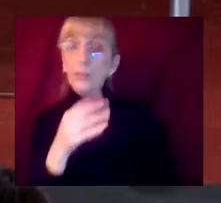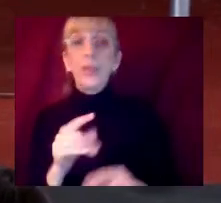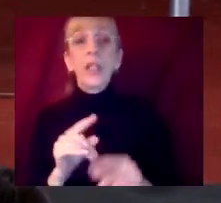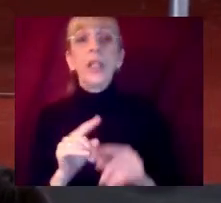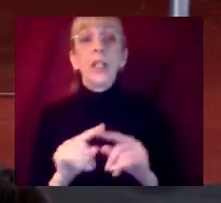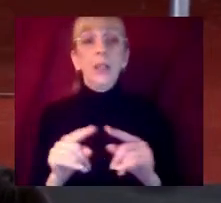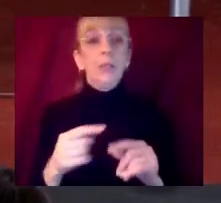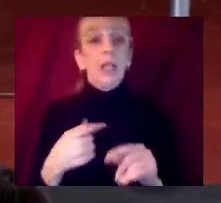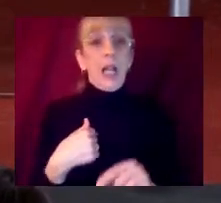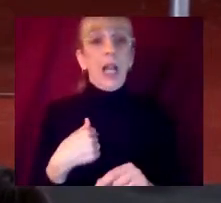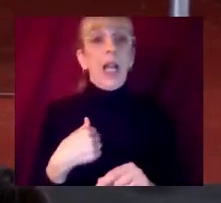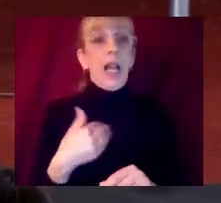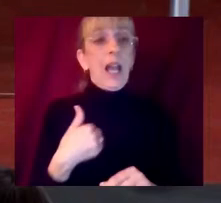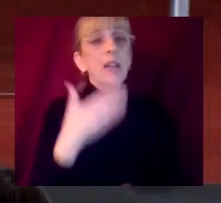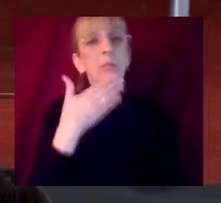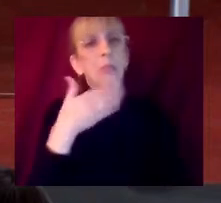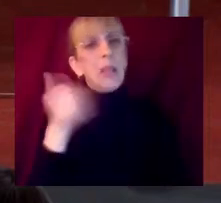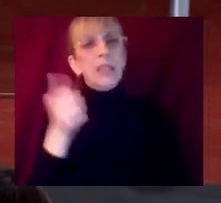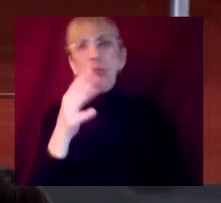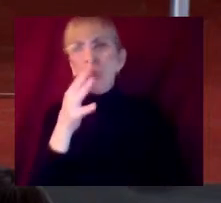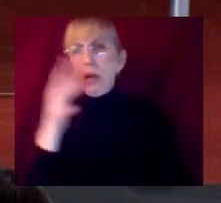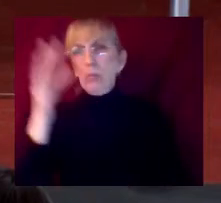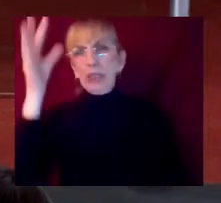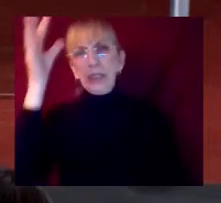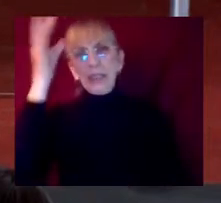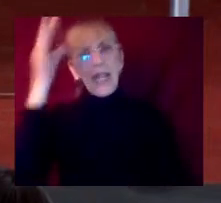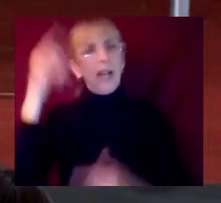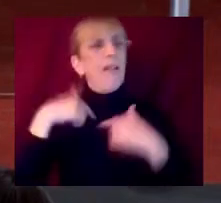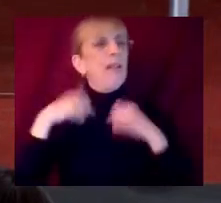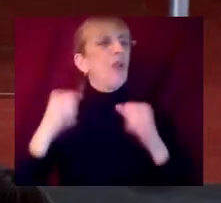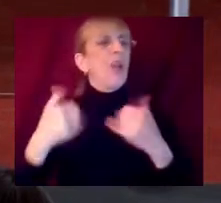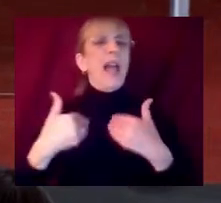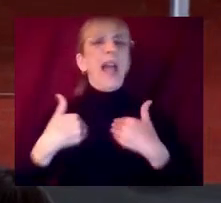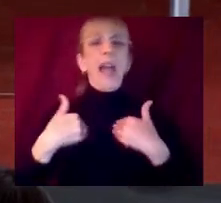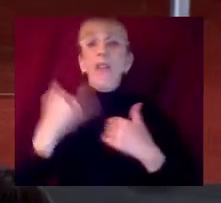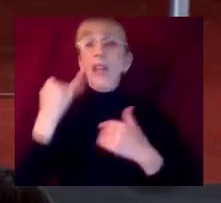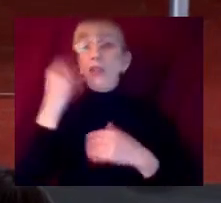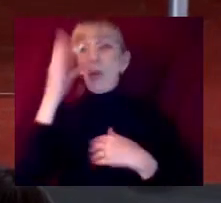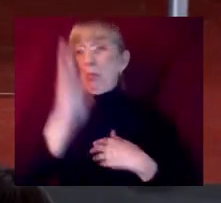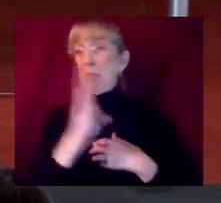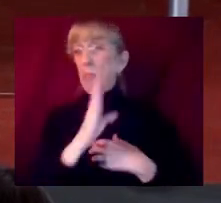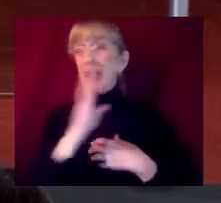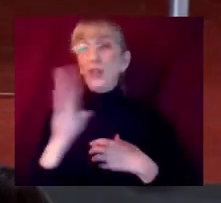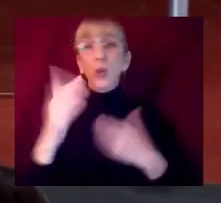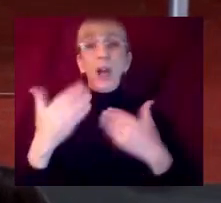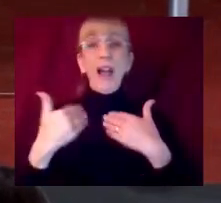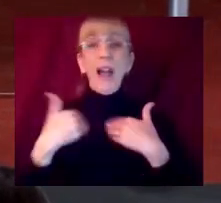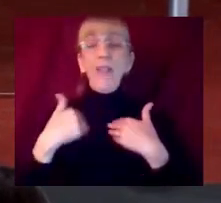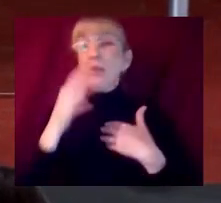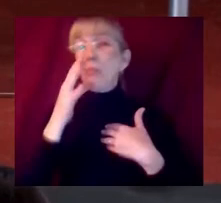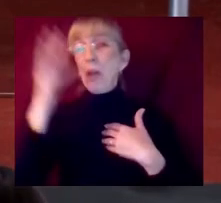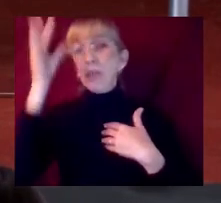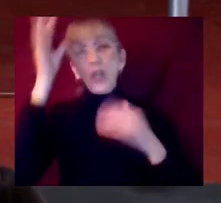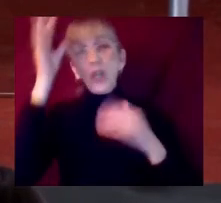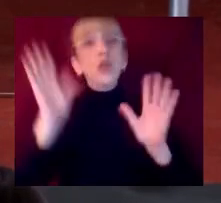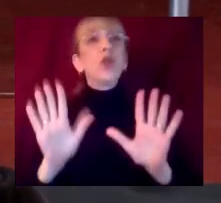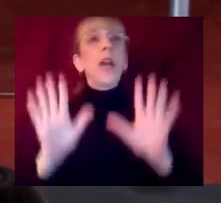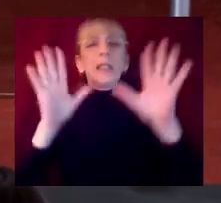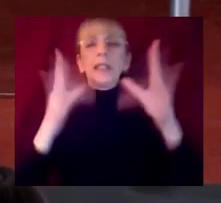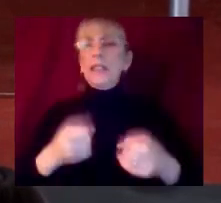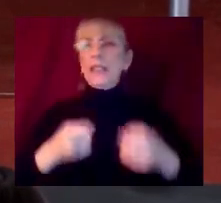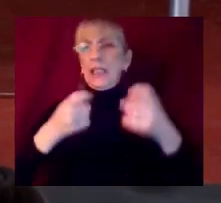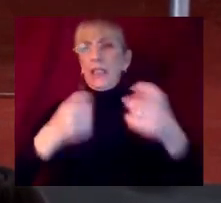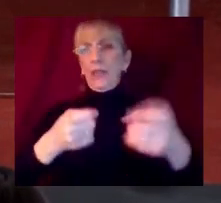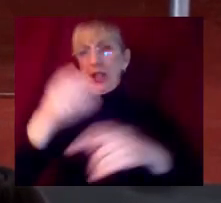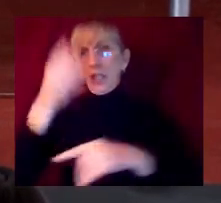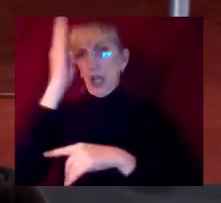dad that you could have. And if you're blessed to have a good mom and dad, I think that's one of the greatest gifts that God can ever bestow on